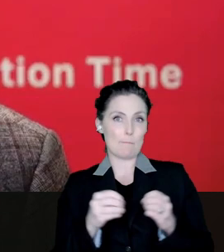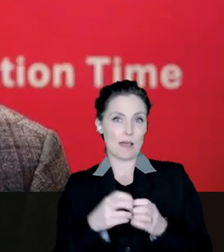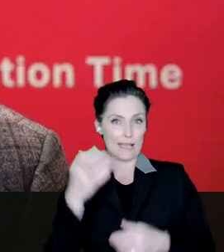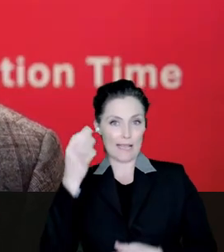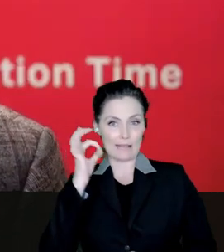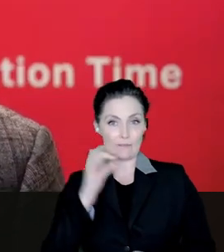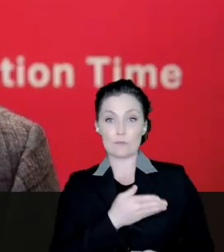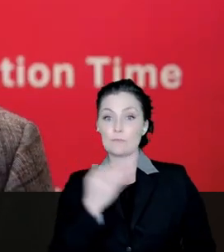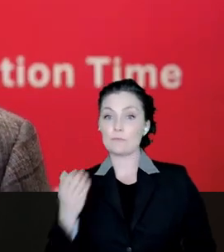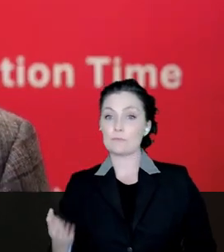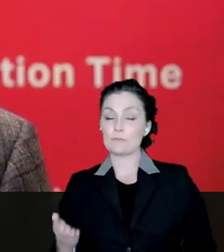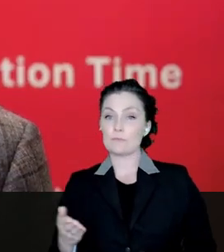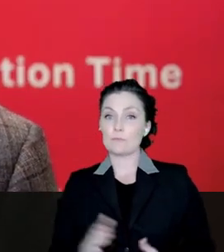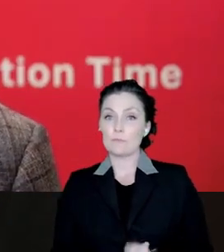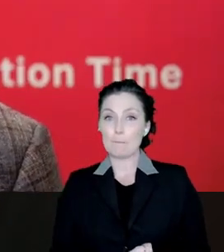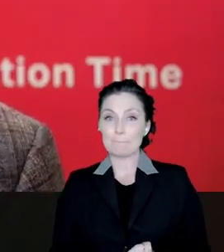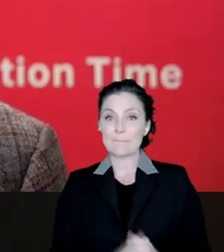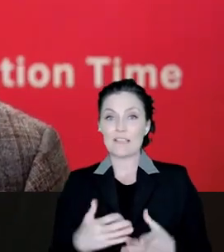Dr. Onka Sahota.